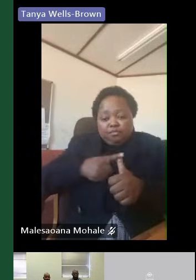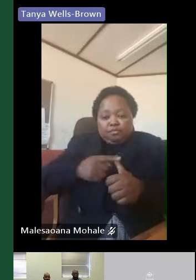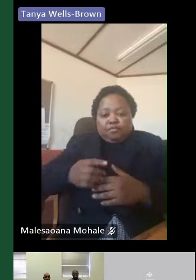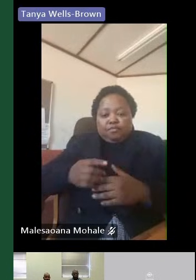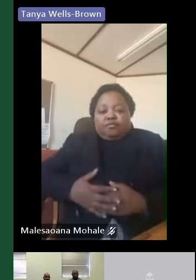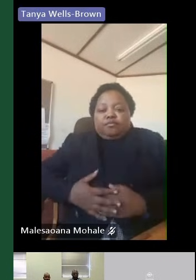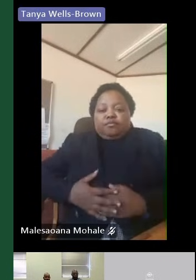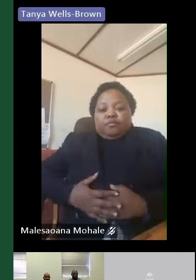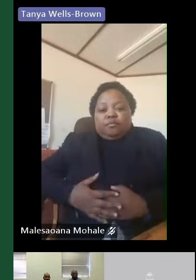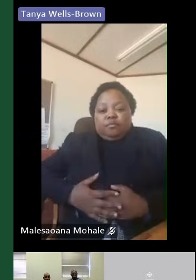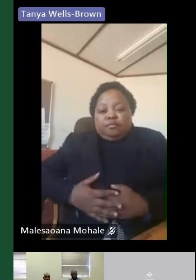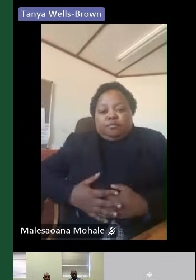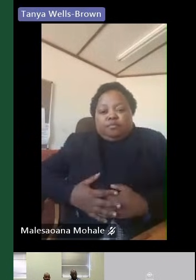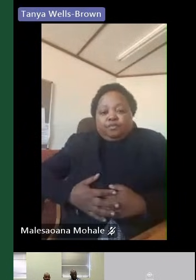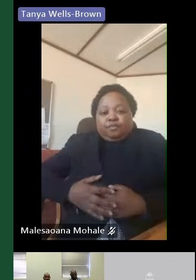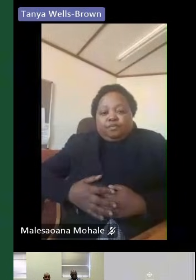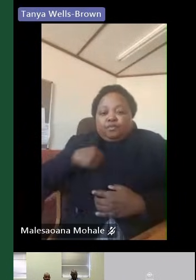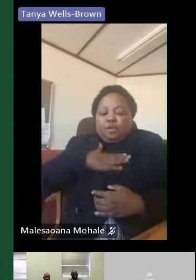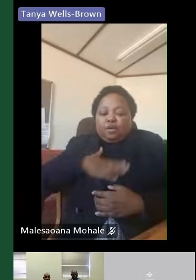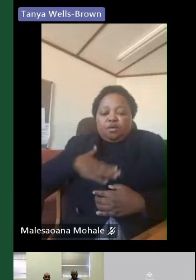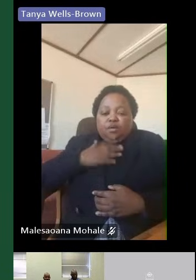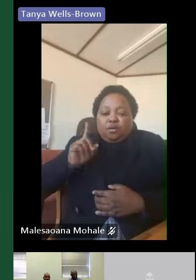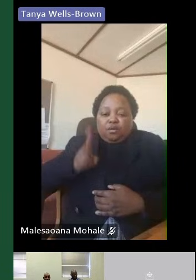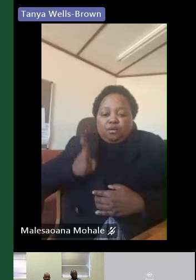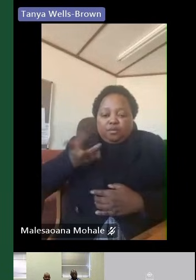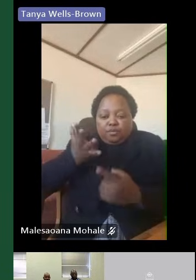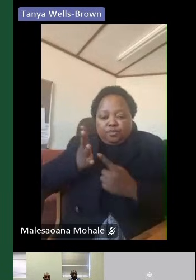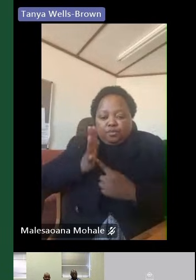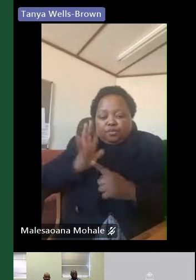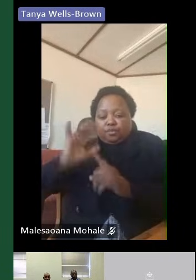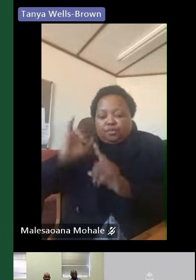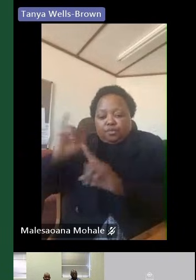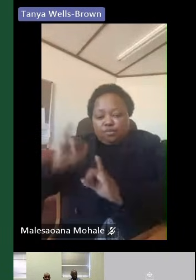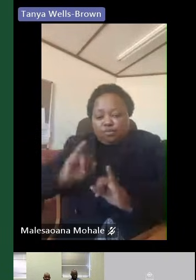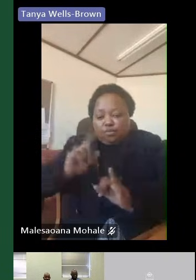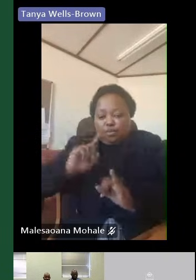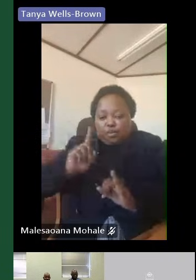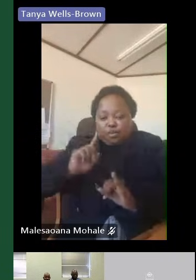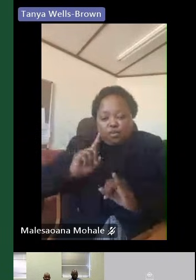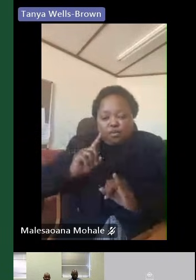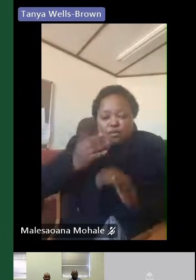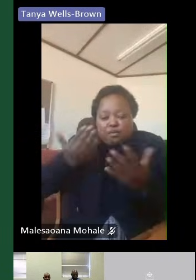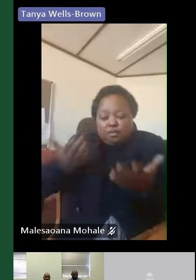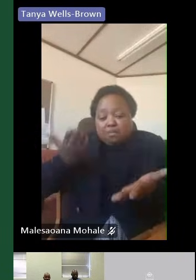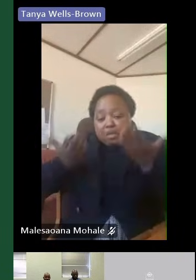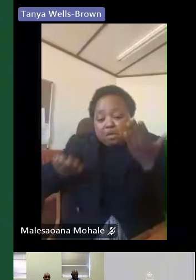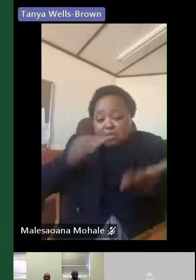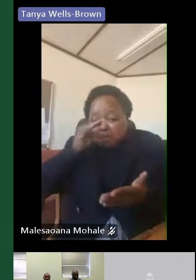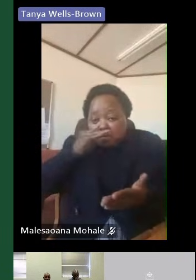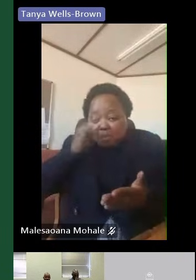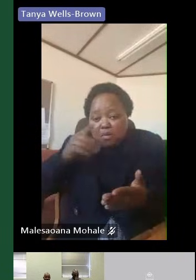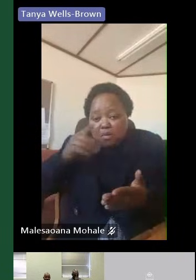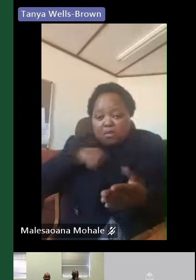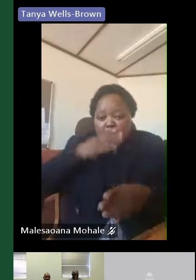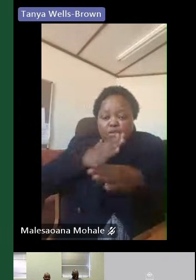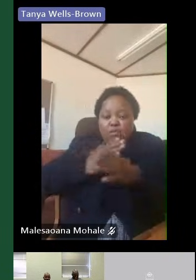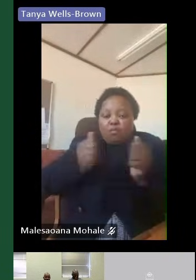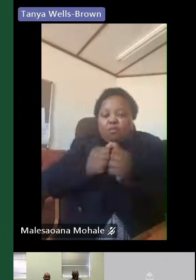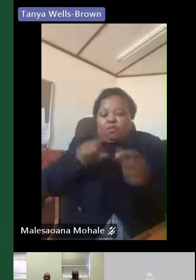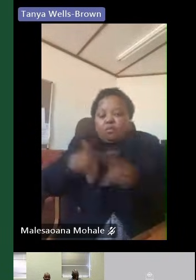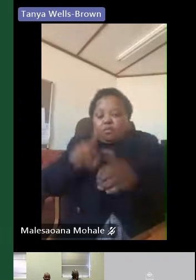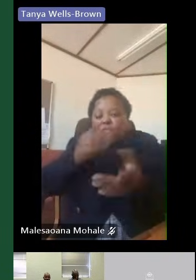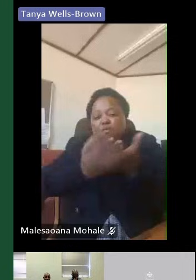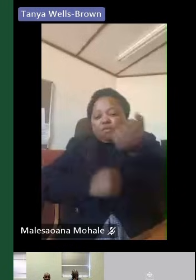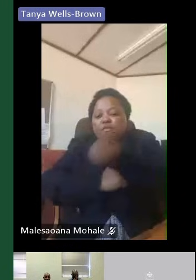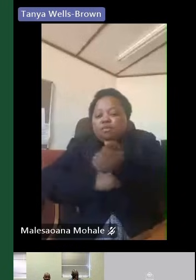I want to introduce a shared architecture. Many of you will be familiar with this. It's one that I've worked with and supported implementation in